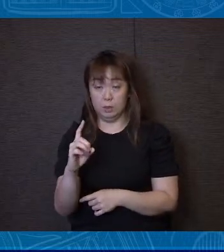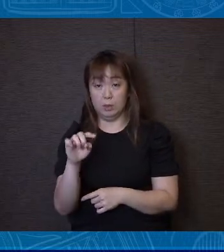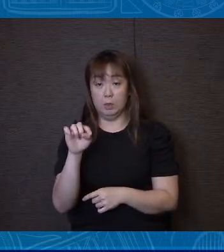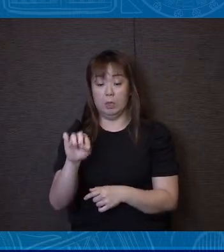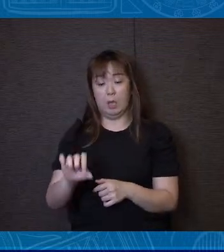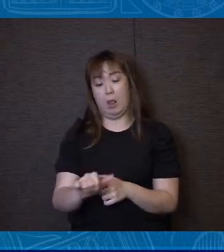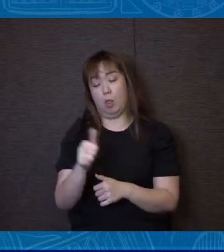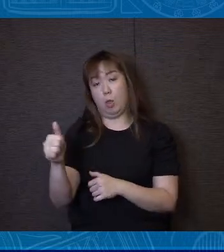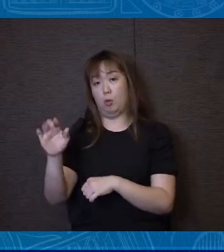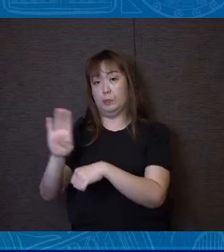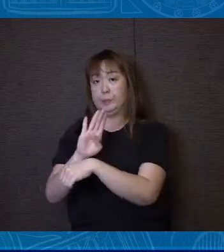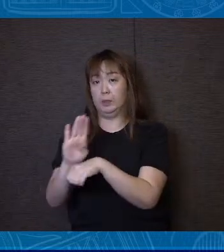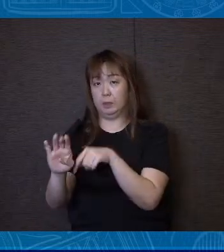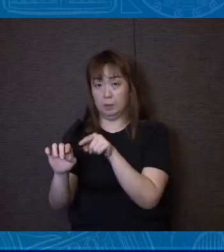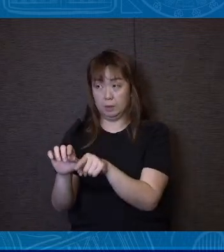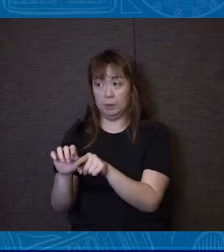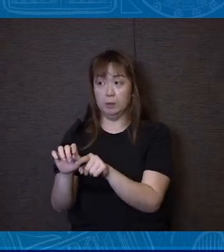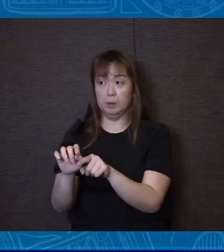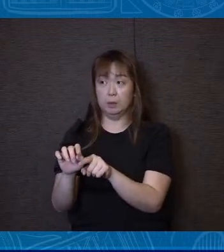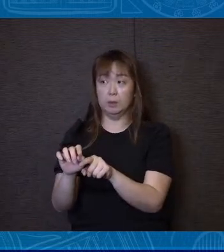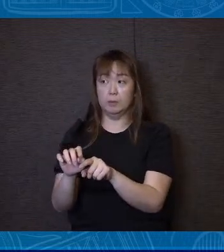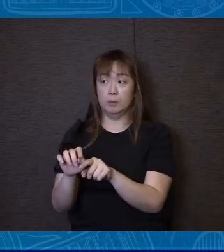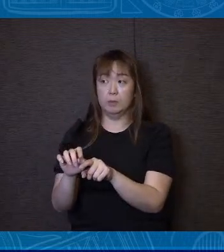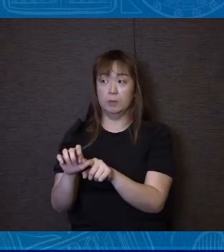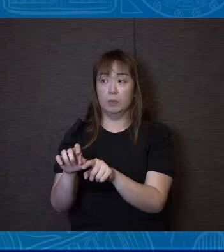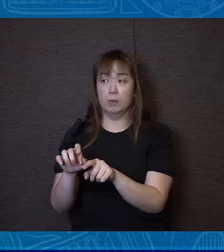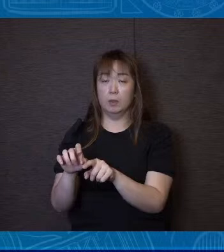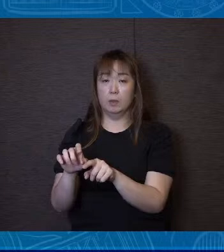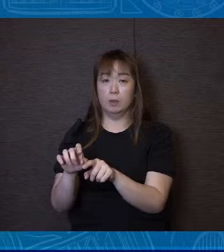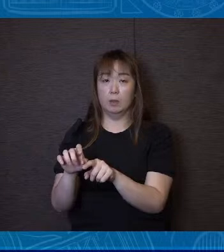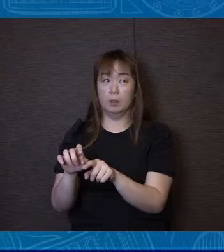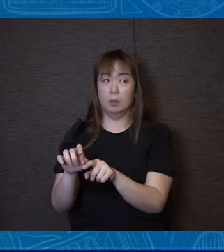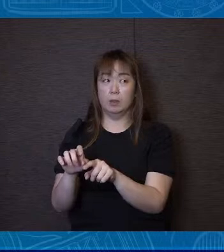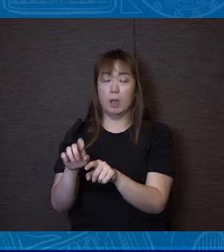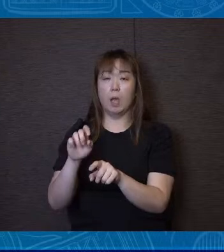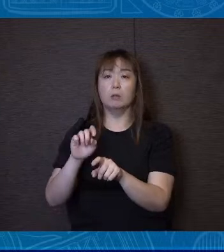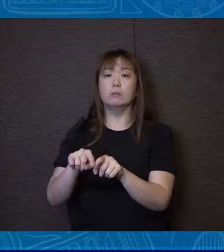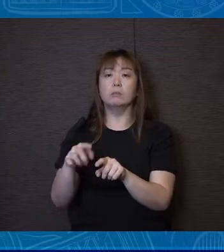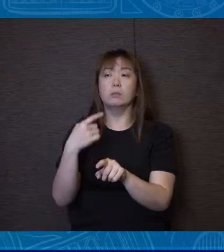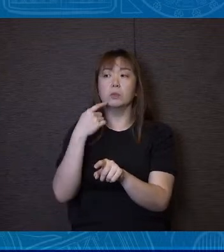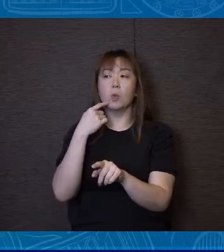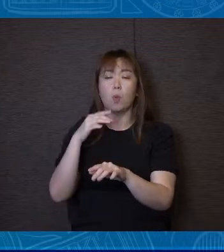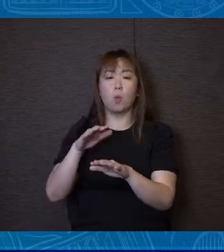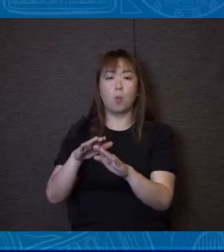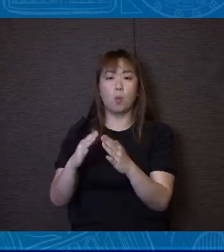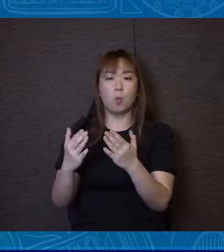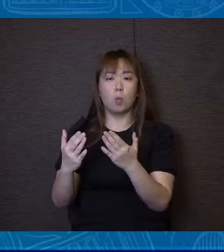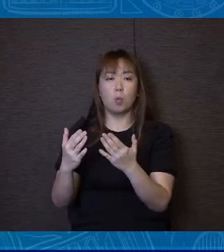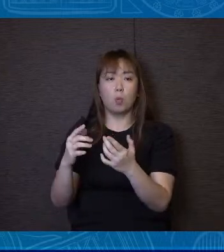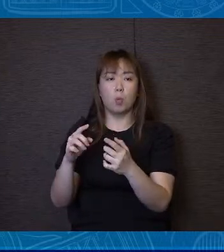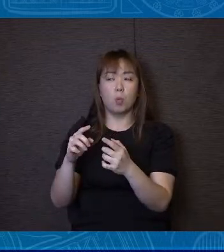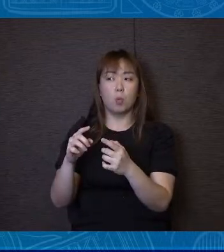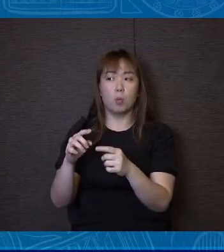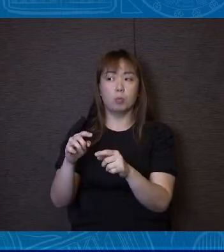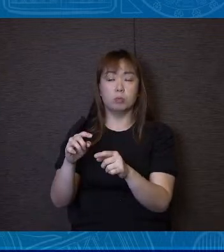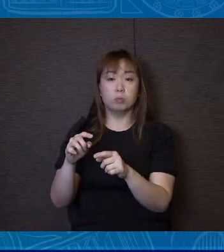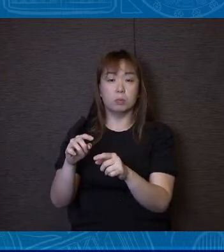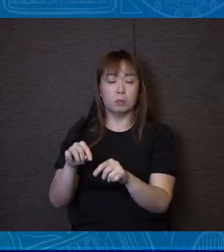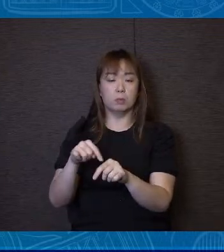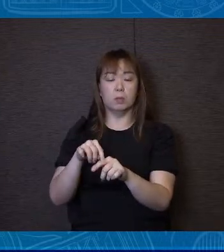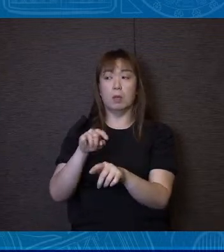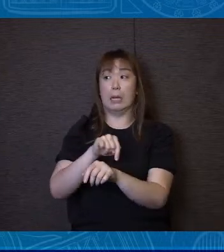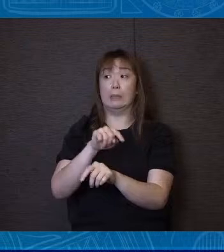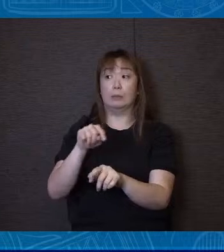company that he still has to launch his constellation anyway, compared to Starlink that has this constellation already up.